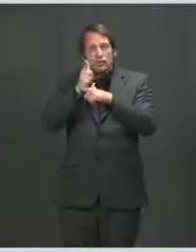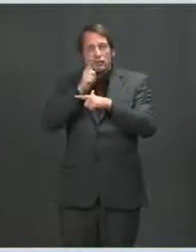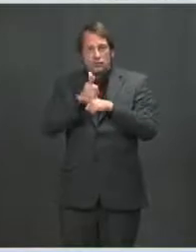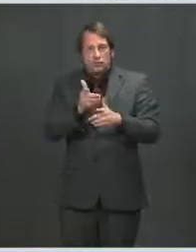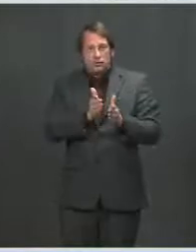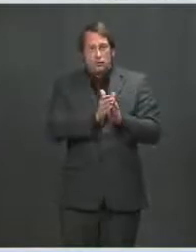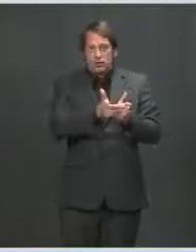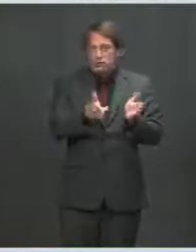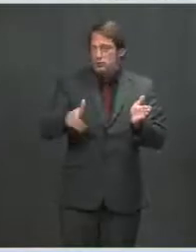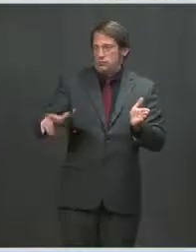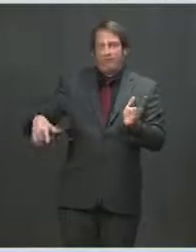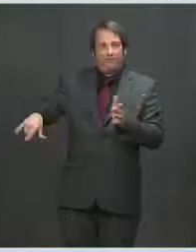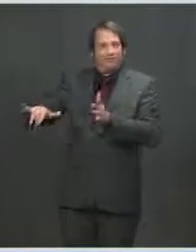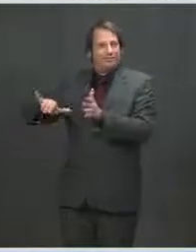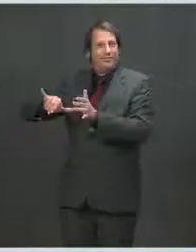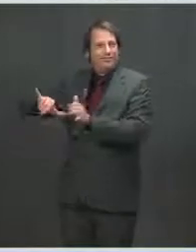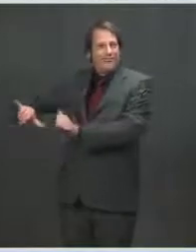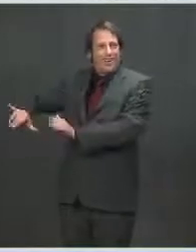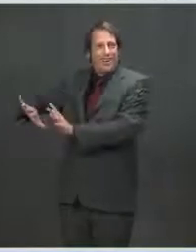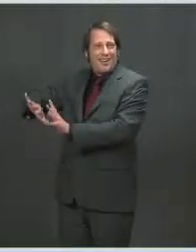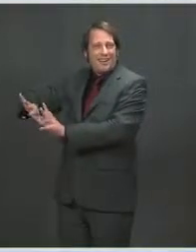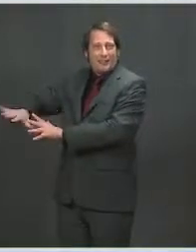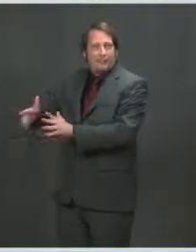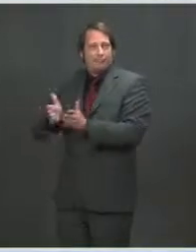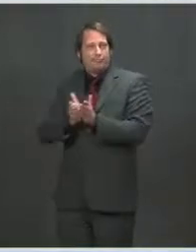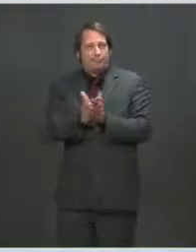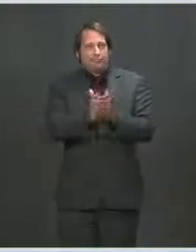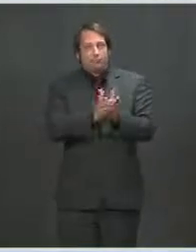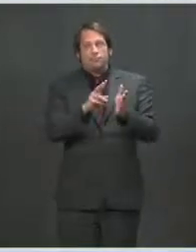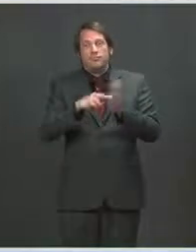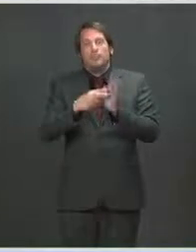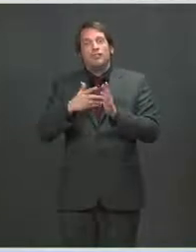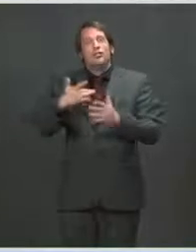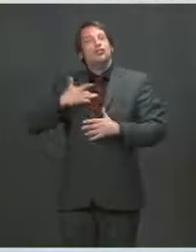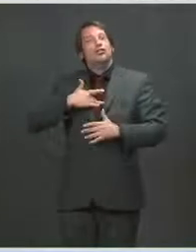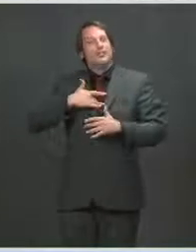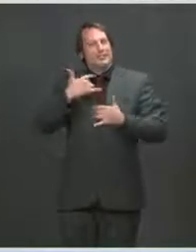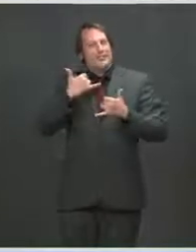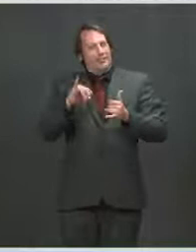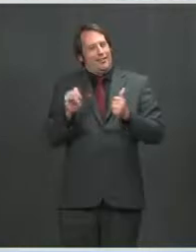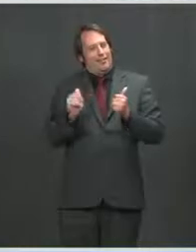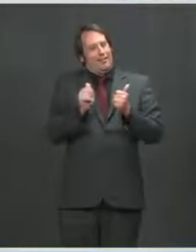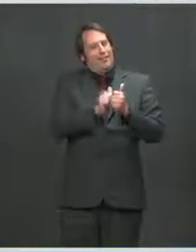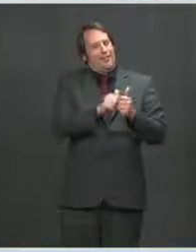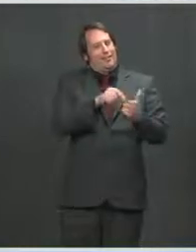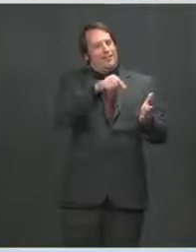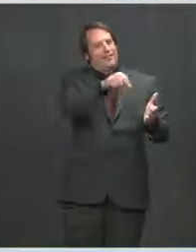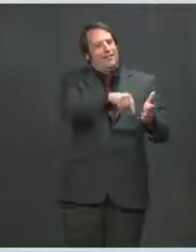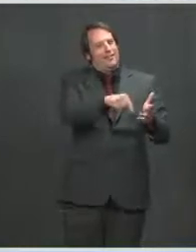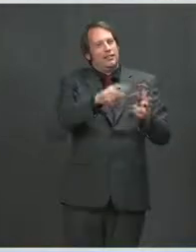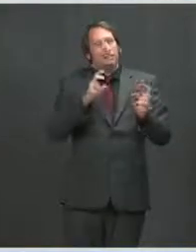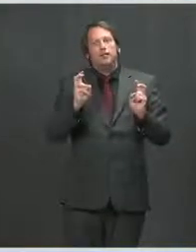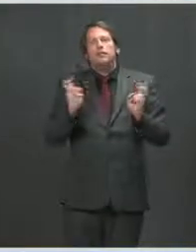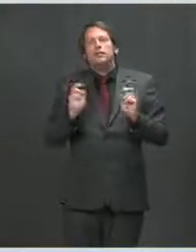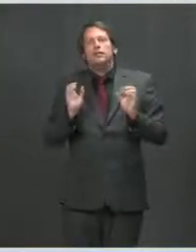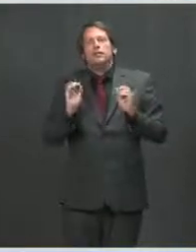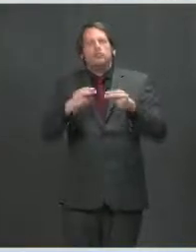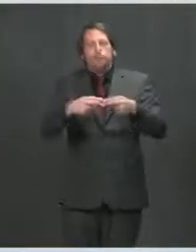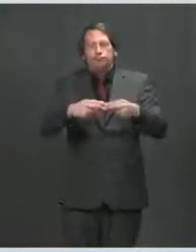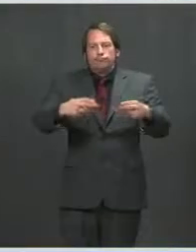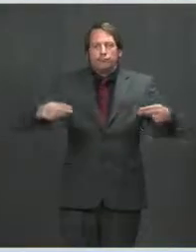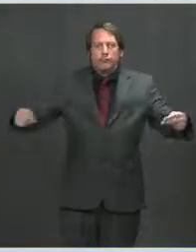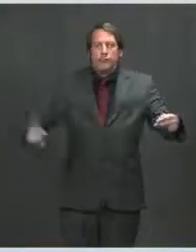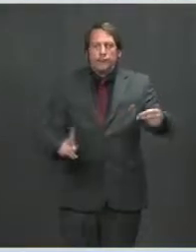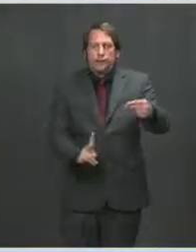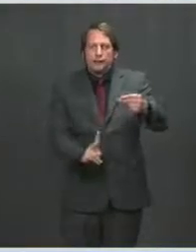their hearts would sail away. There's no ribbon cuttings or showers of champagne to